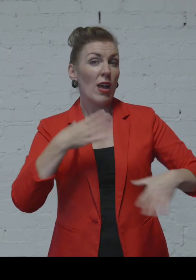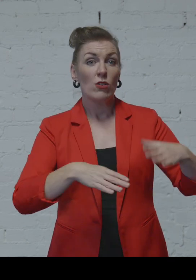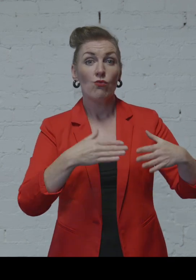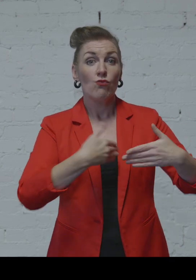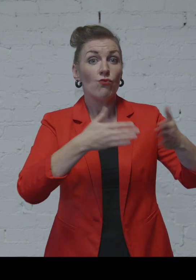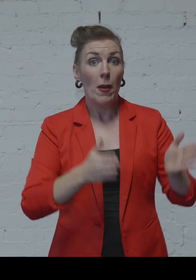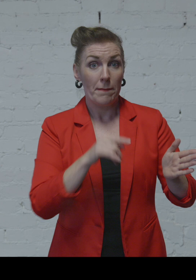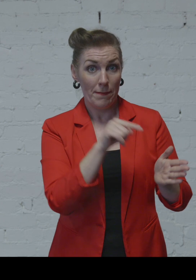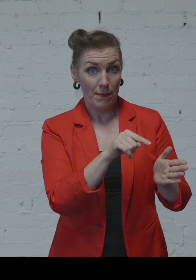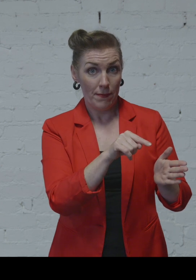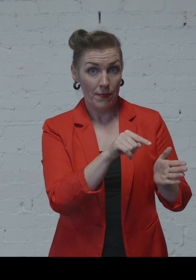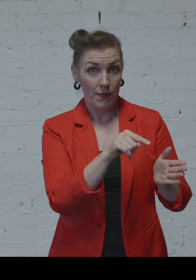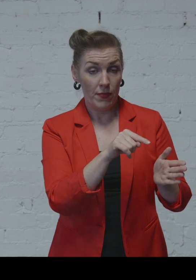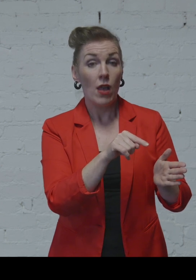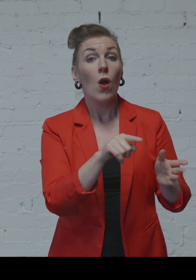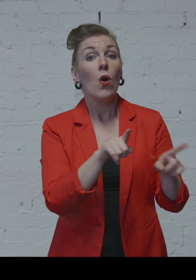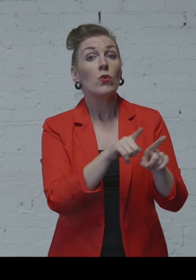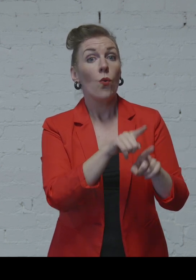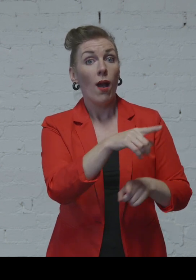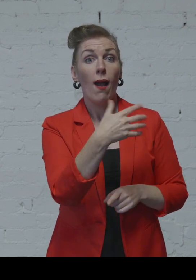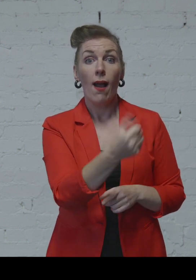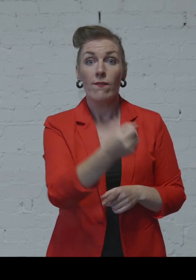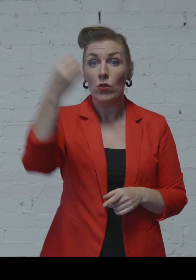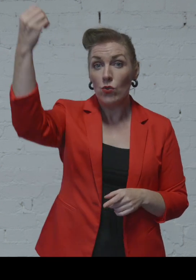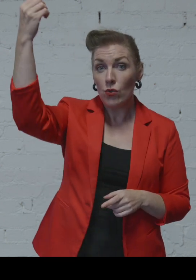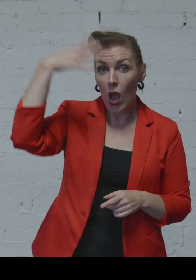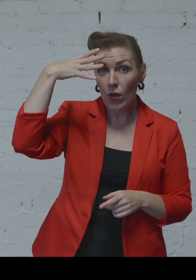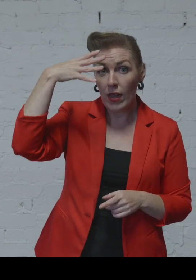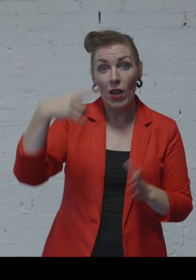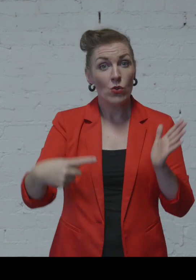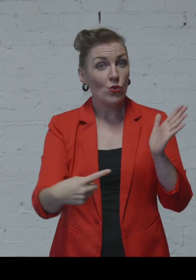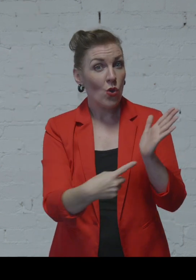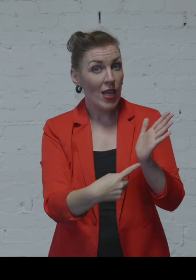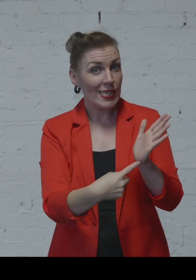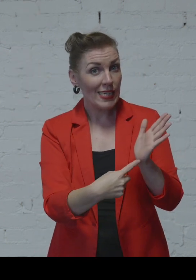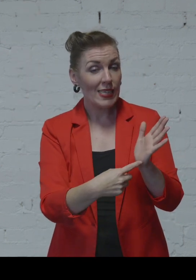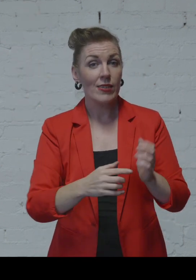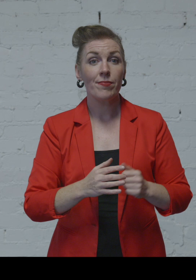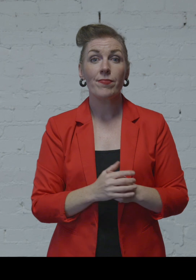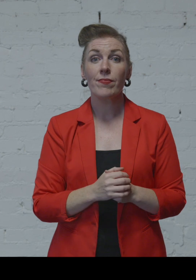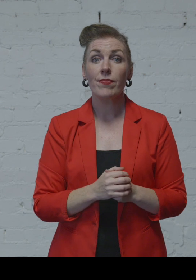toilet. However, this area is not open to the public.